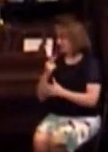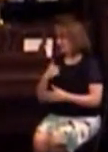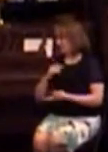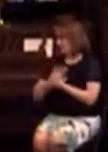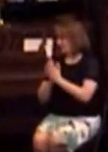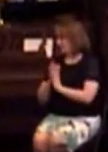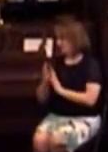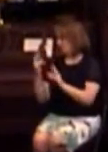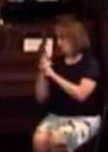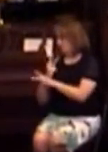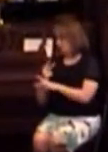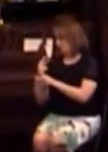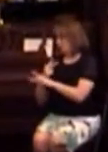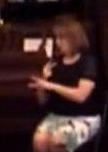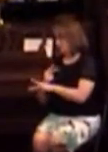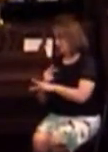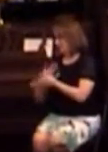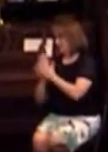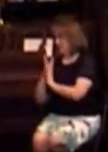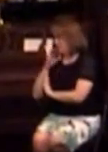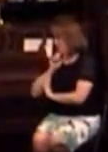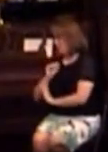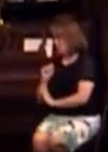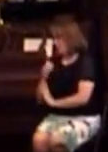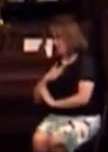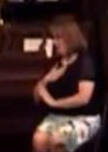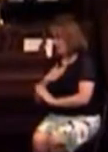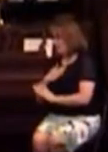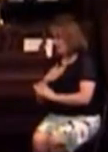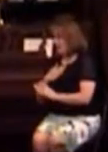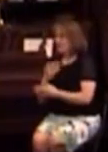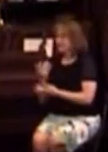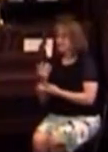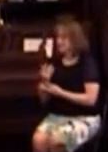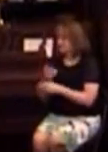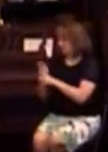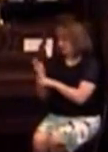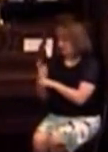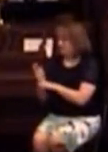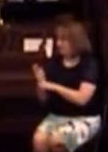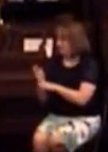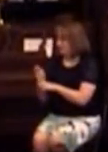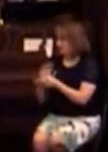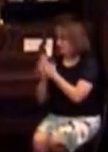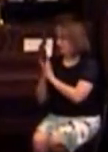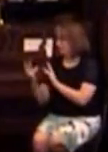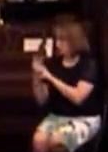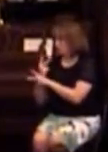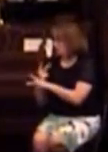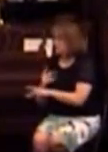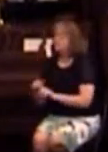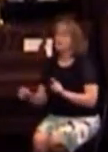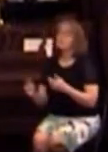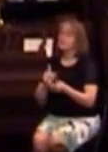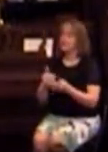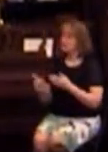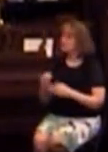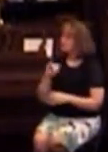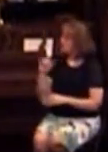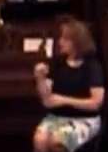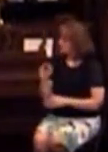to plummet. It's just ridiculous. Jimmy doesn't know what he's missing. That's the problem with Jimmy. He's blind and he doesn't know what he's